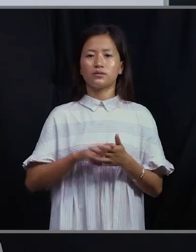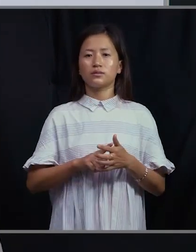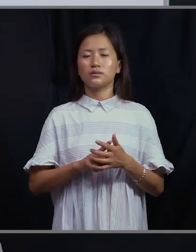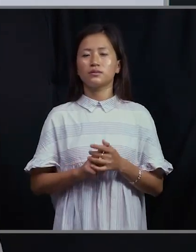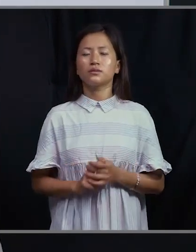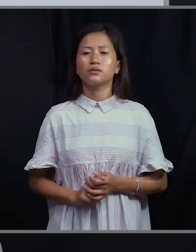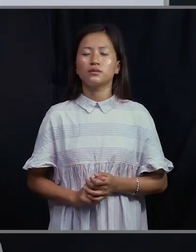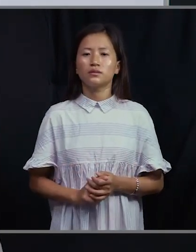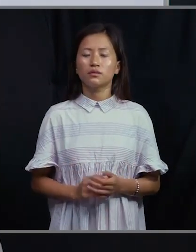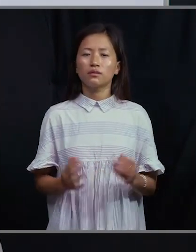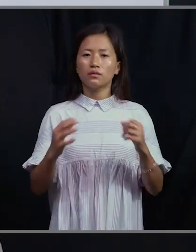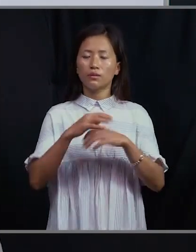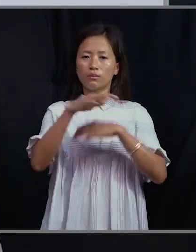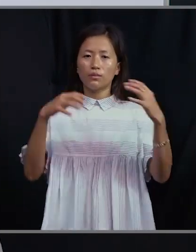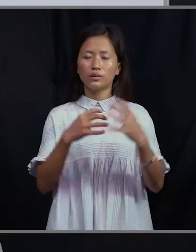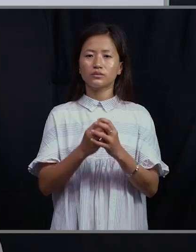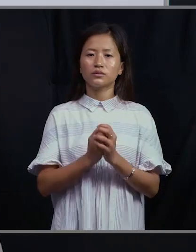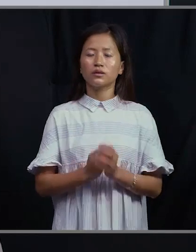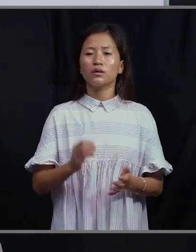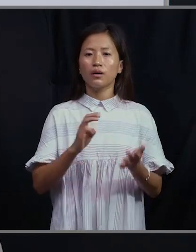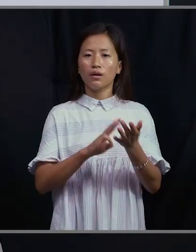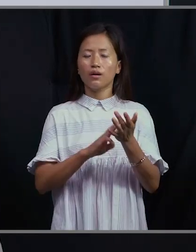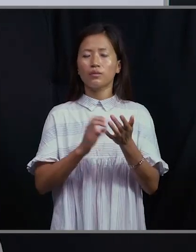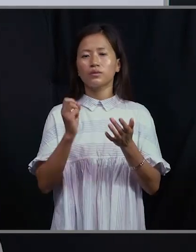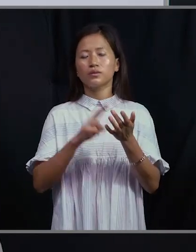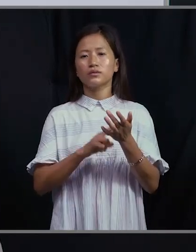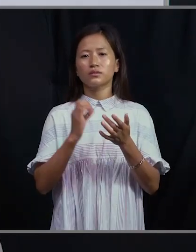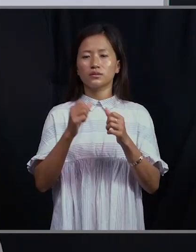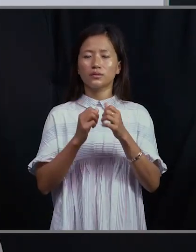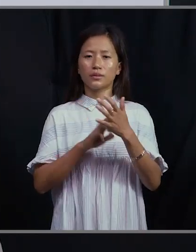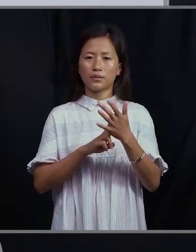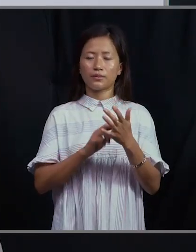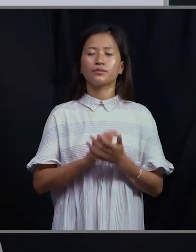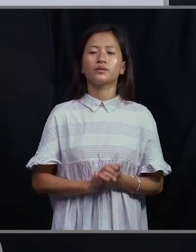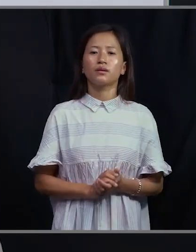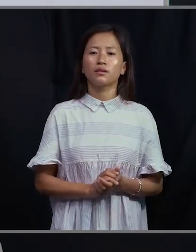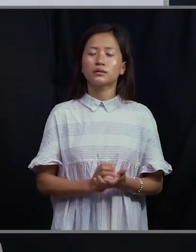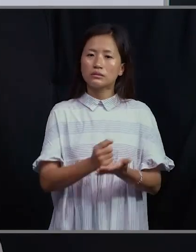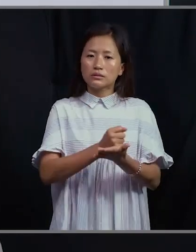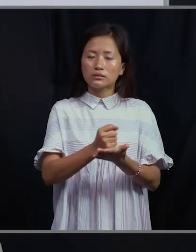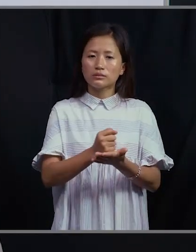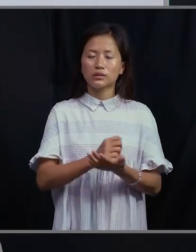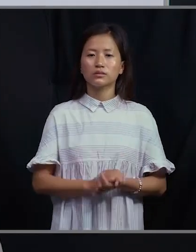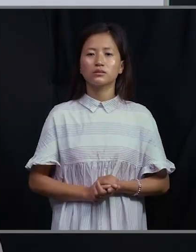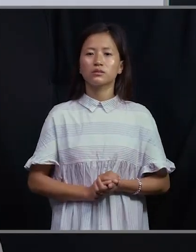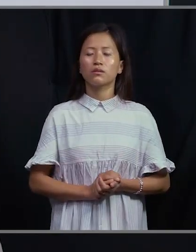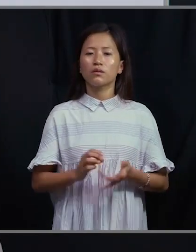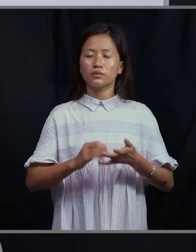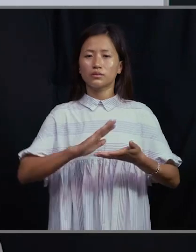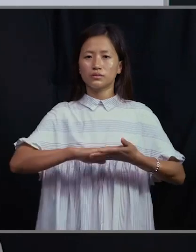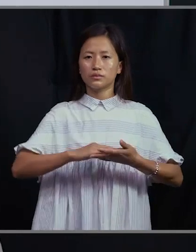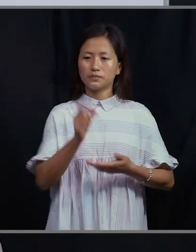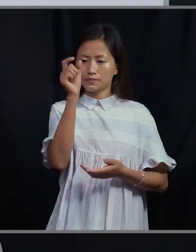here. Okay, and among the Christians, monogamy is practiced. Okay, monogamy means a person marrying only